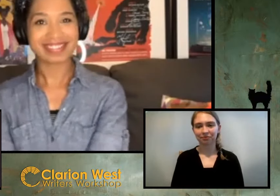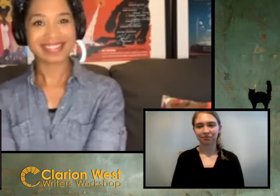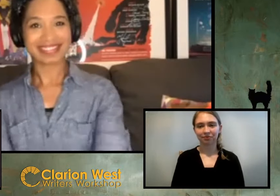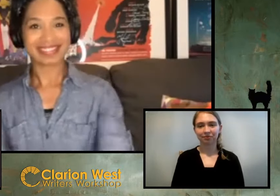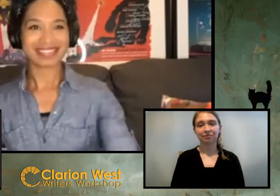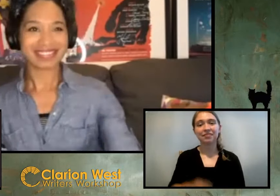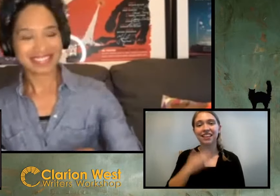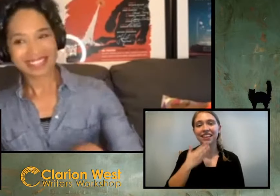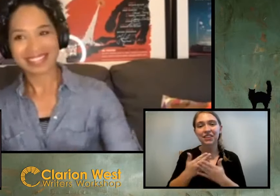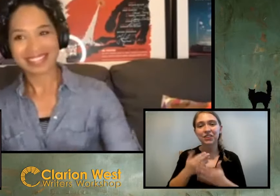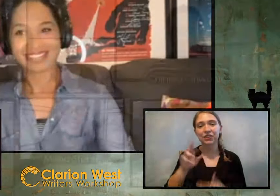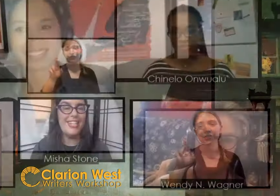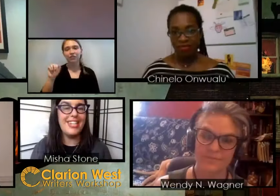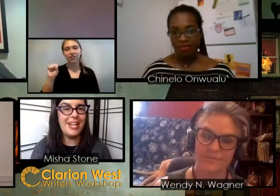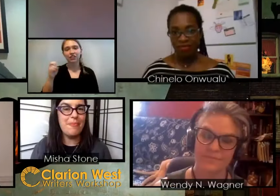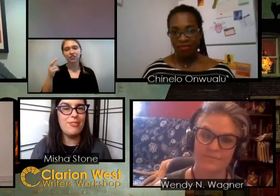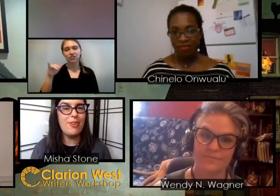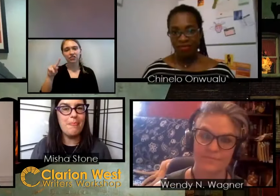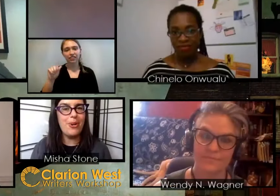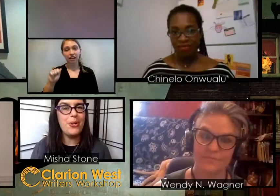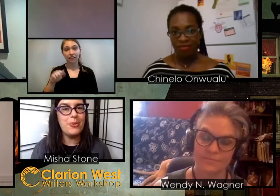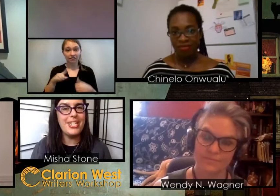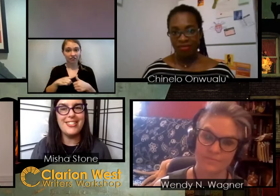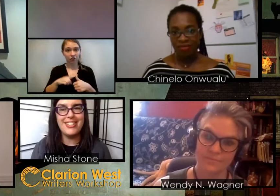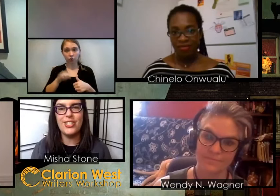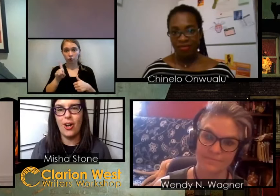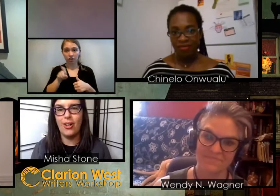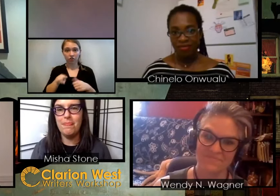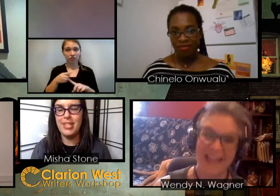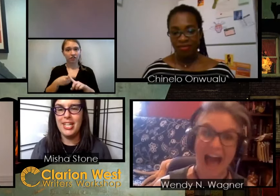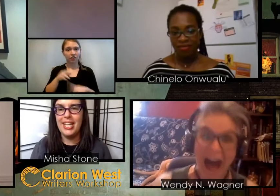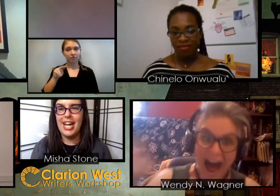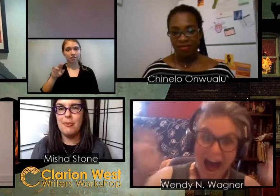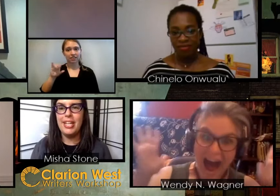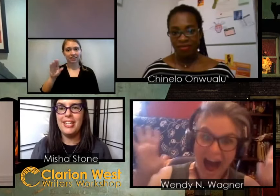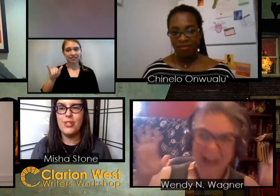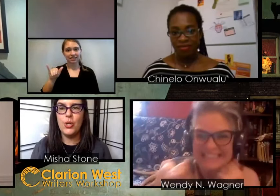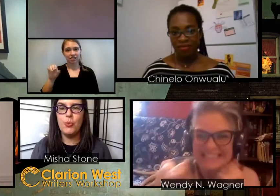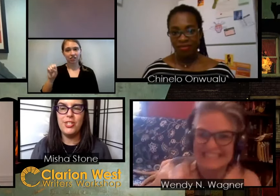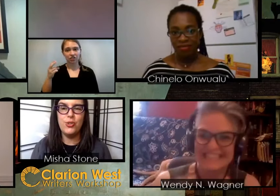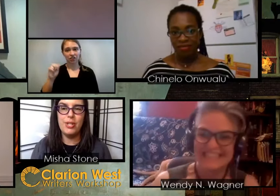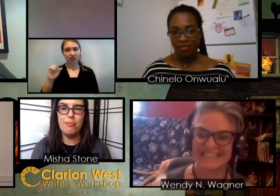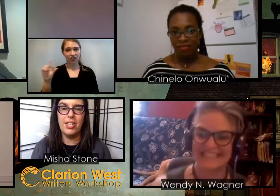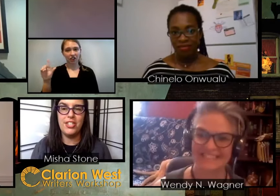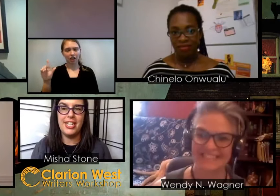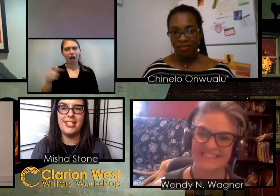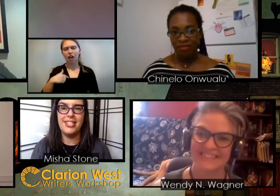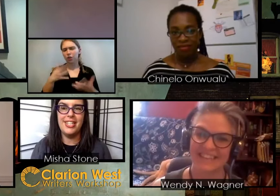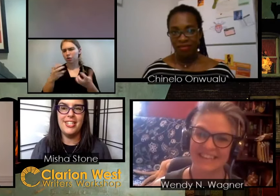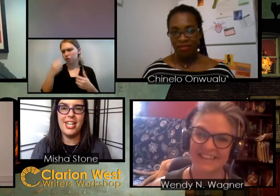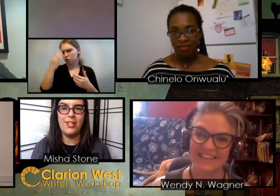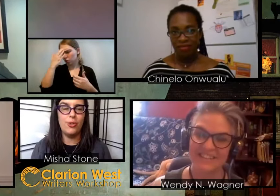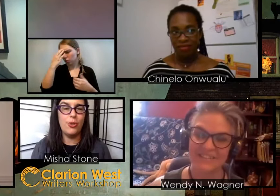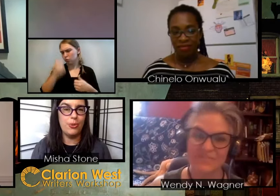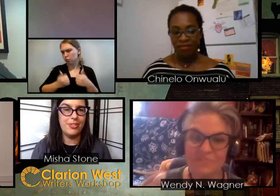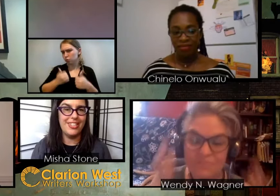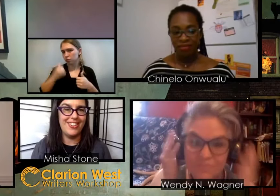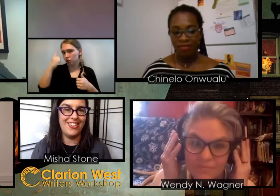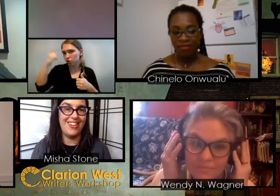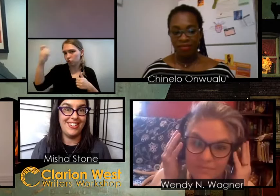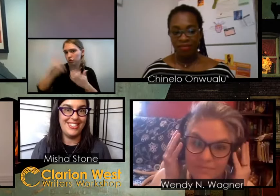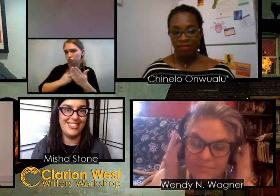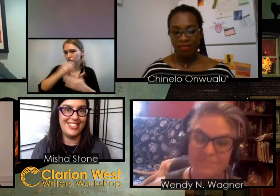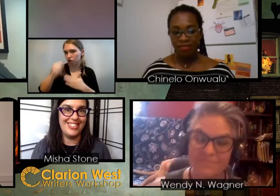Thanks, Rashida. Our first question tonight comes from our own Nisi Shaw. I would like to know which dream project each editor holds in